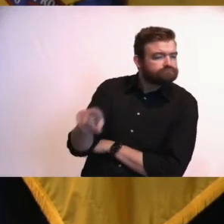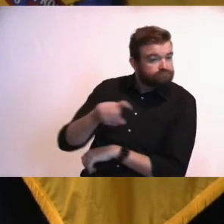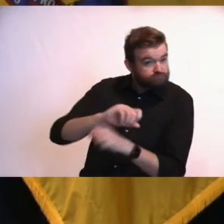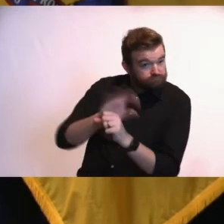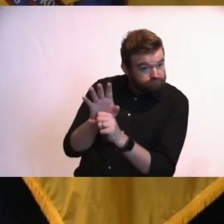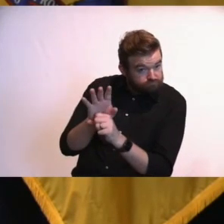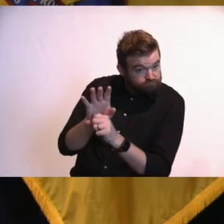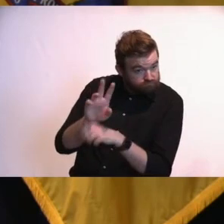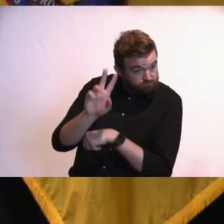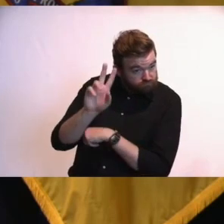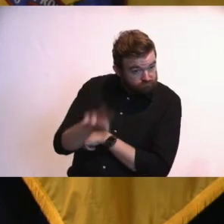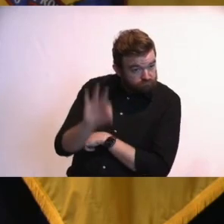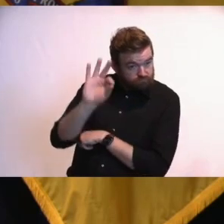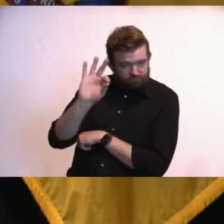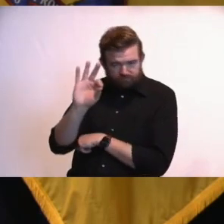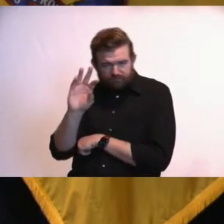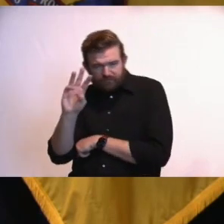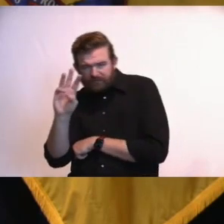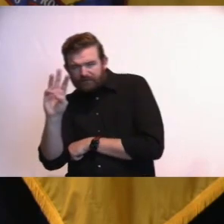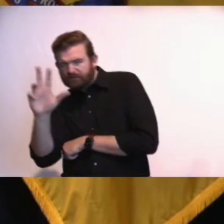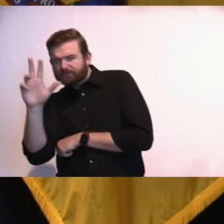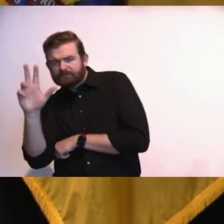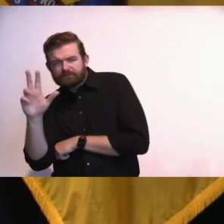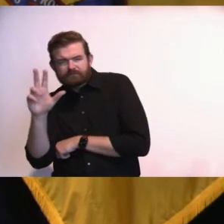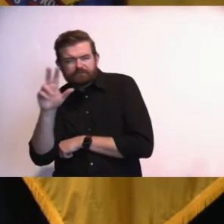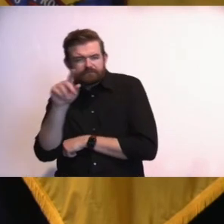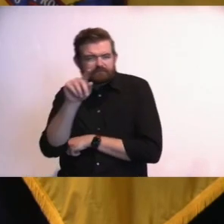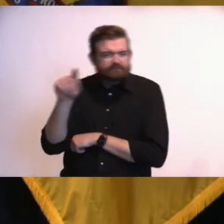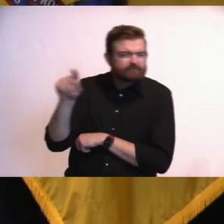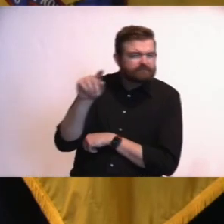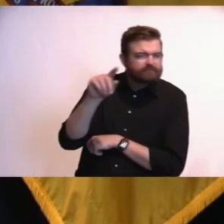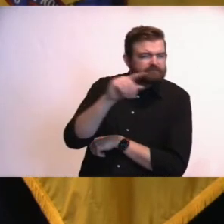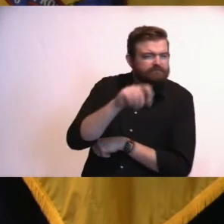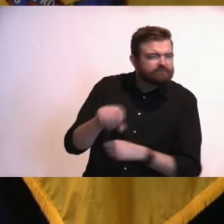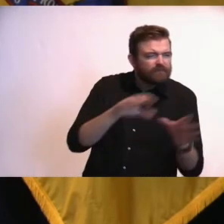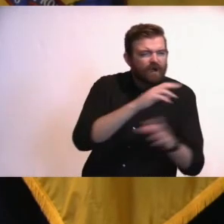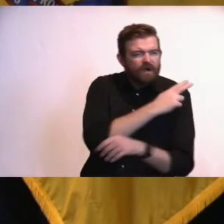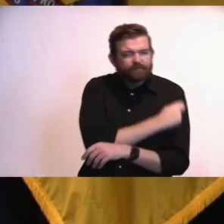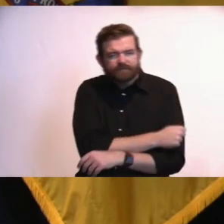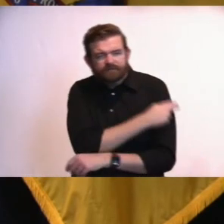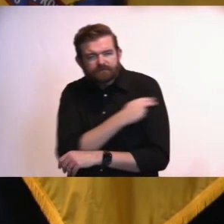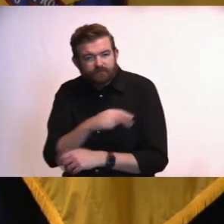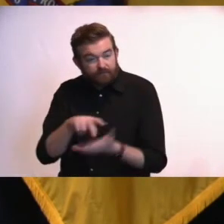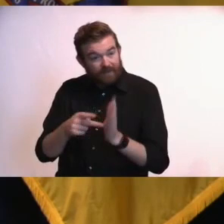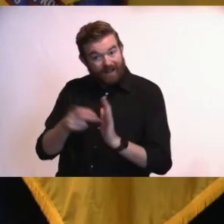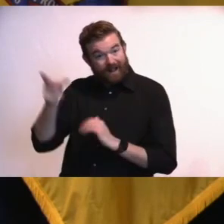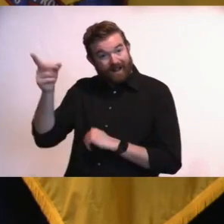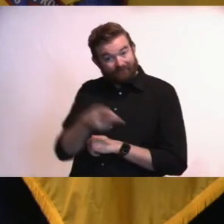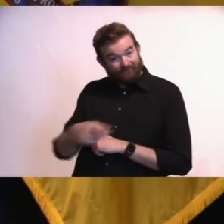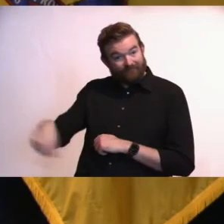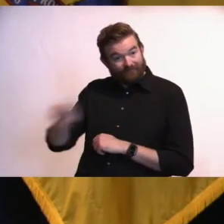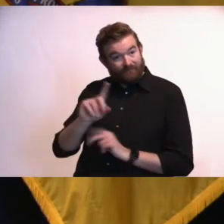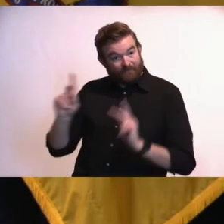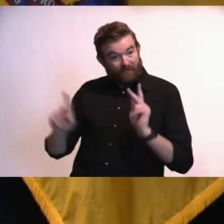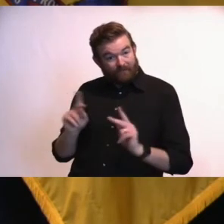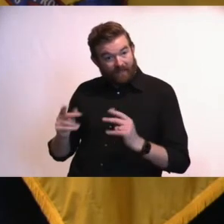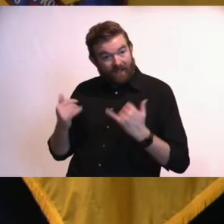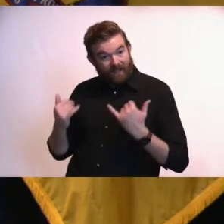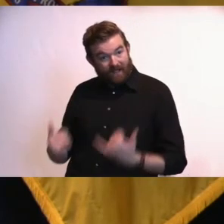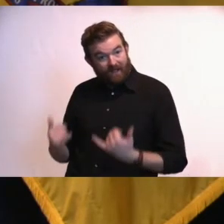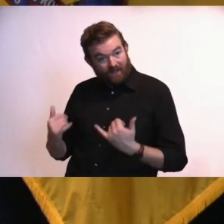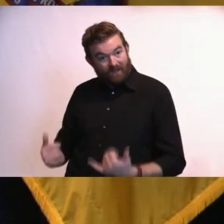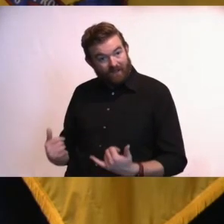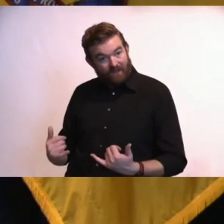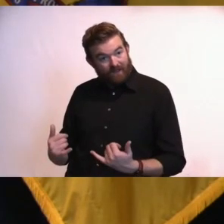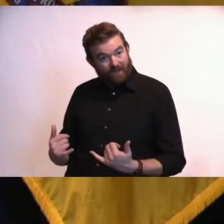are in the hospital primarily because of COVID. So does that mean that half of the people in hospitals right now are incidental COVID, the